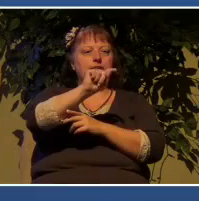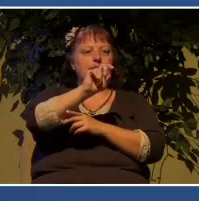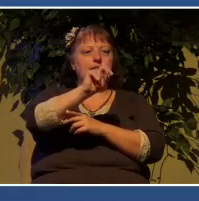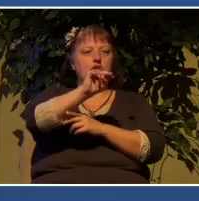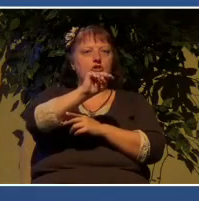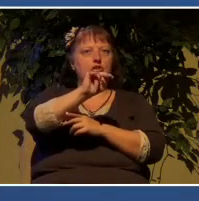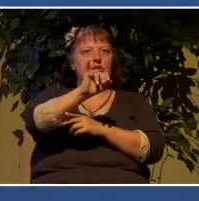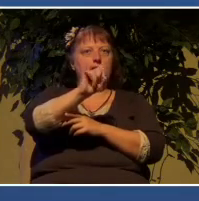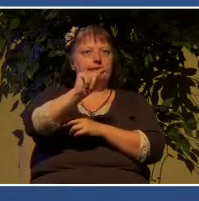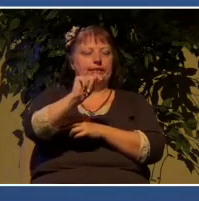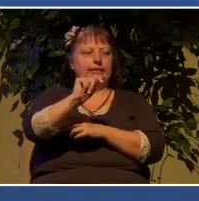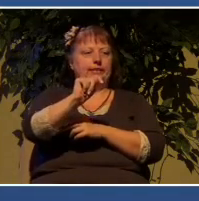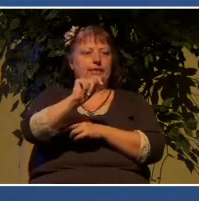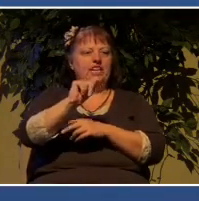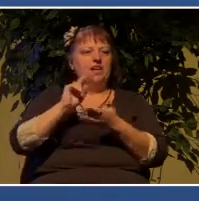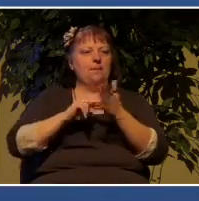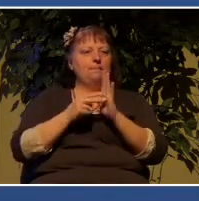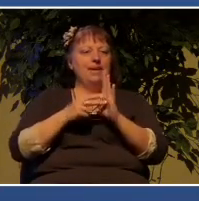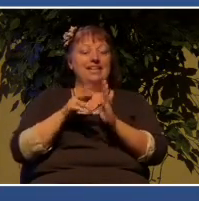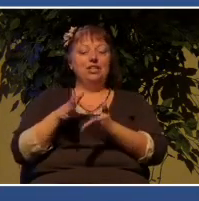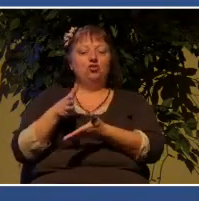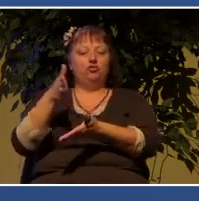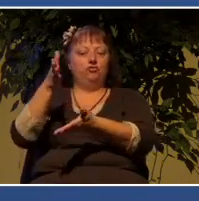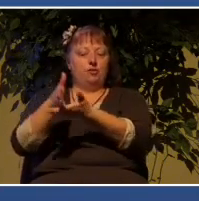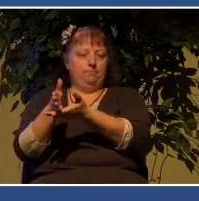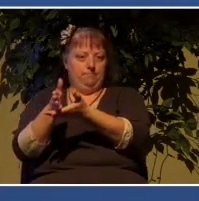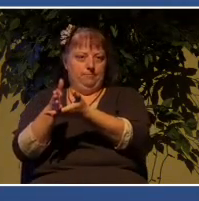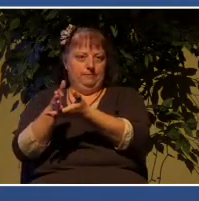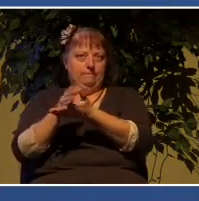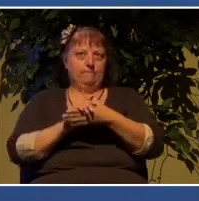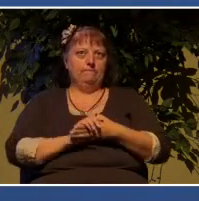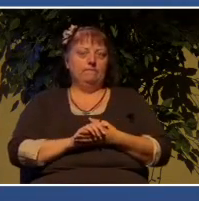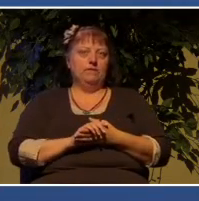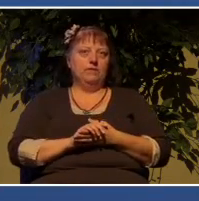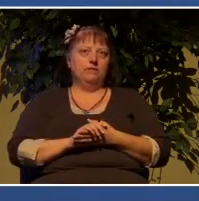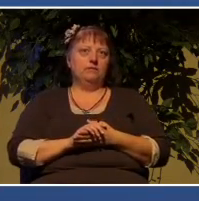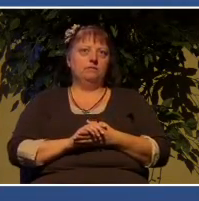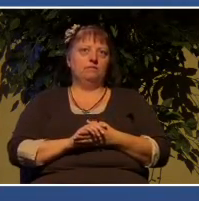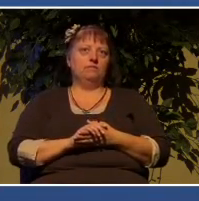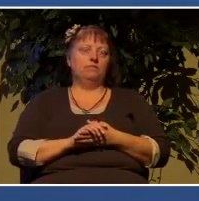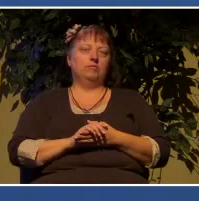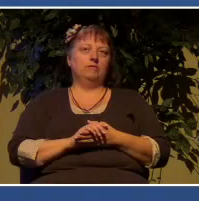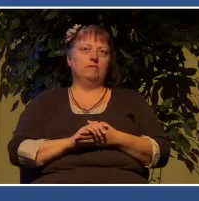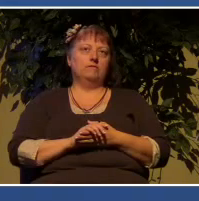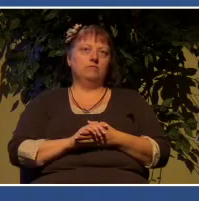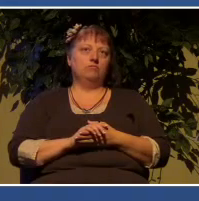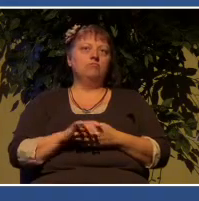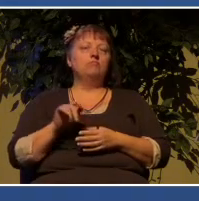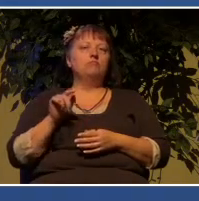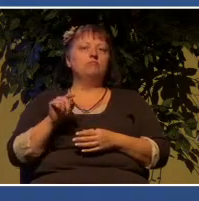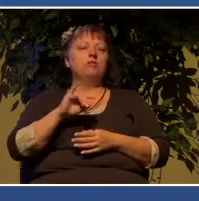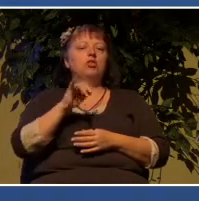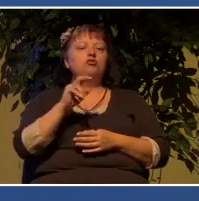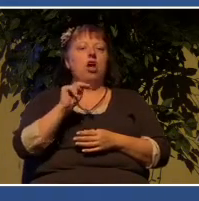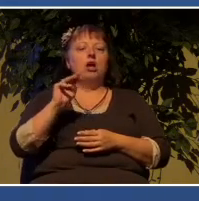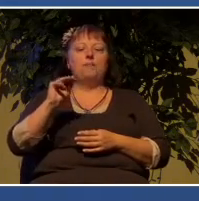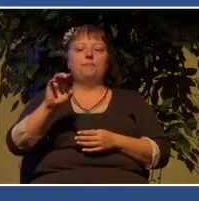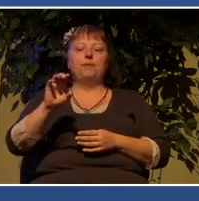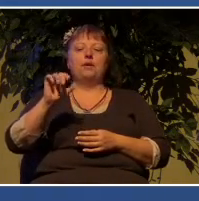argument that the perfect is the completion of the canon, but he certainly is a very